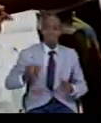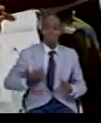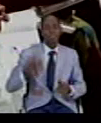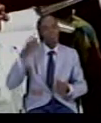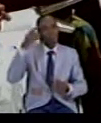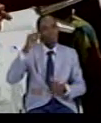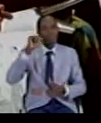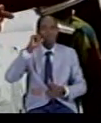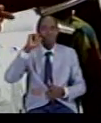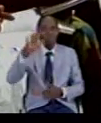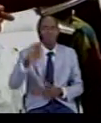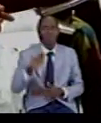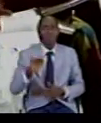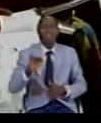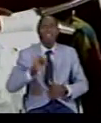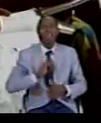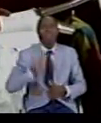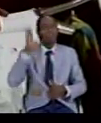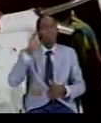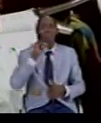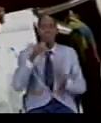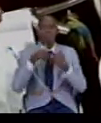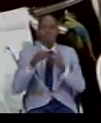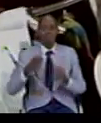I will not lose my soul for men.